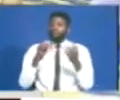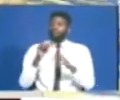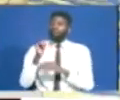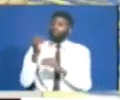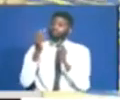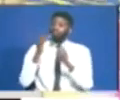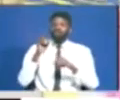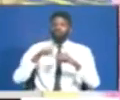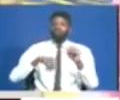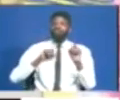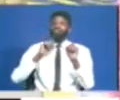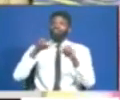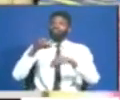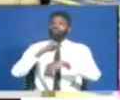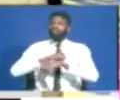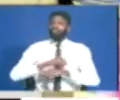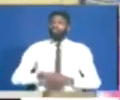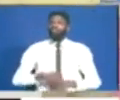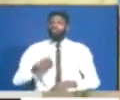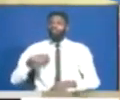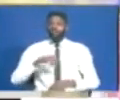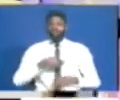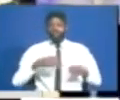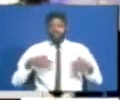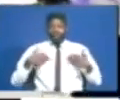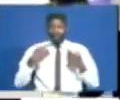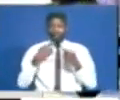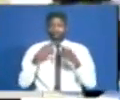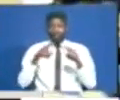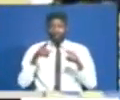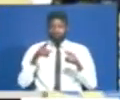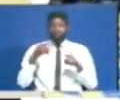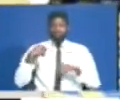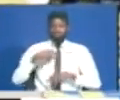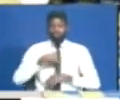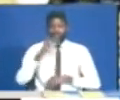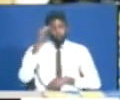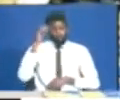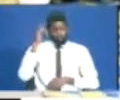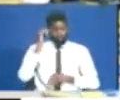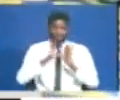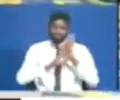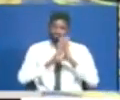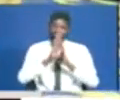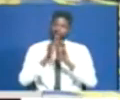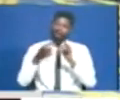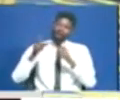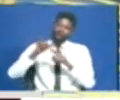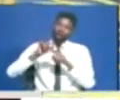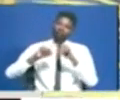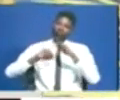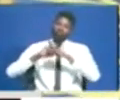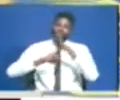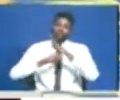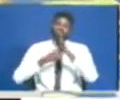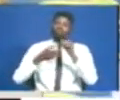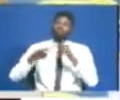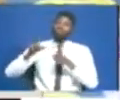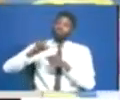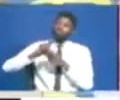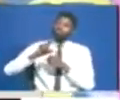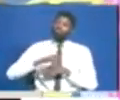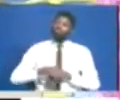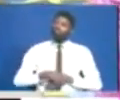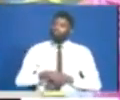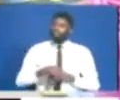Nafurahi lakini ningetaka vile Saudi Arabia iko na uwezo wa hali ya juu wa tuongezea scholarship zaidi na pia